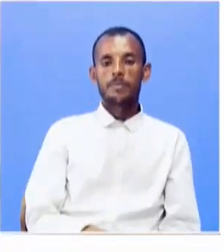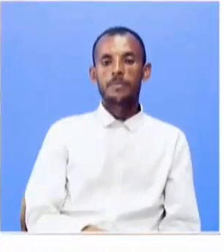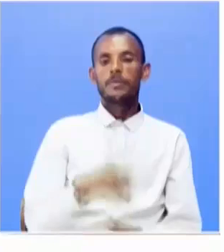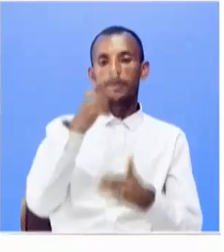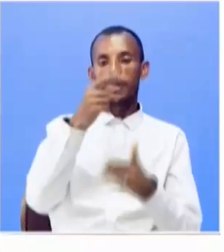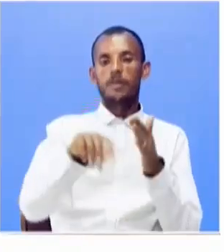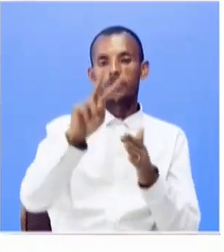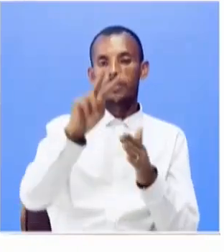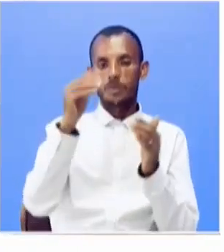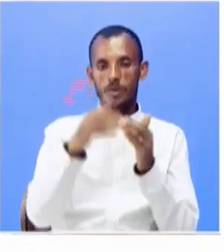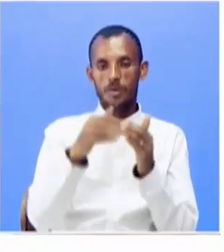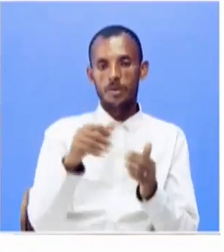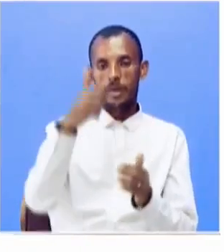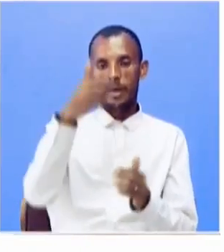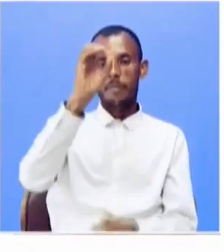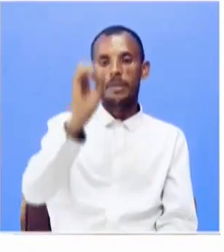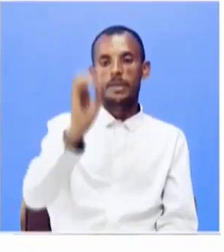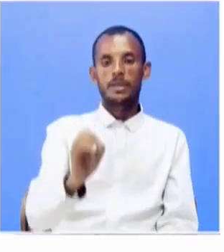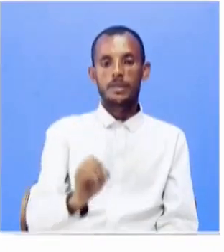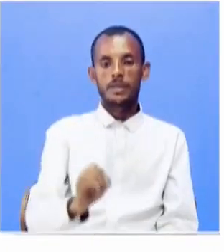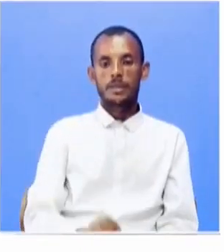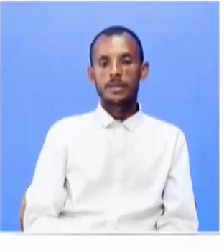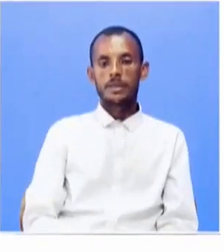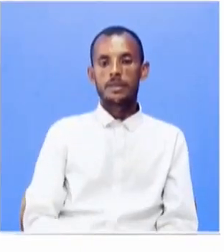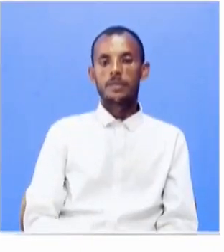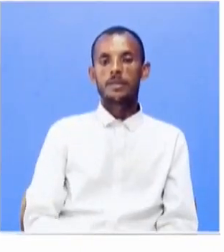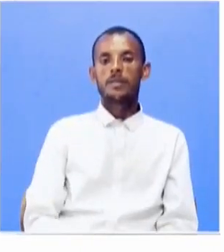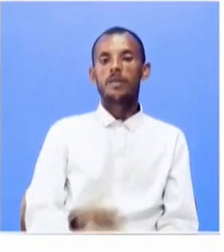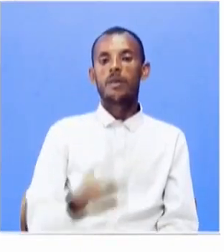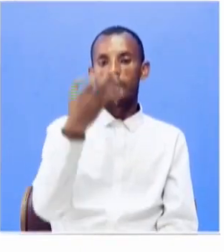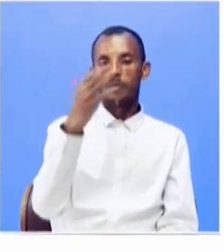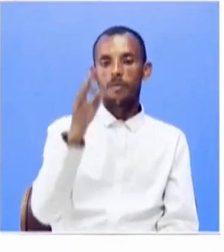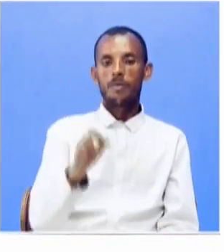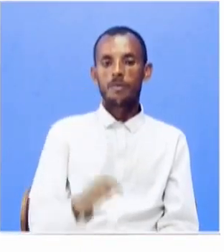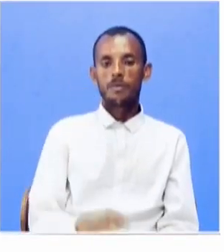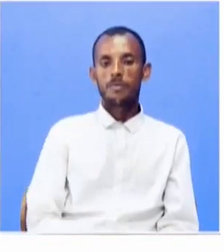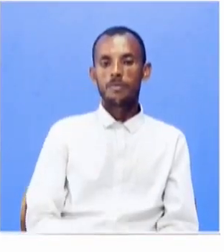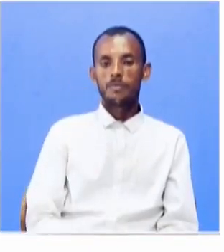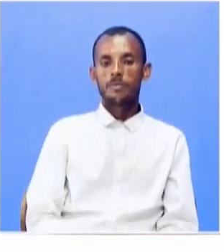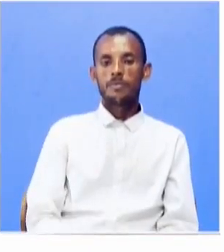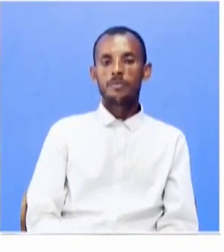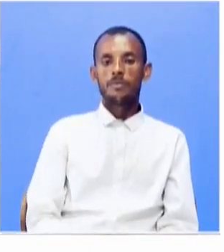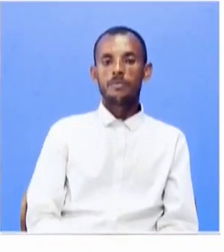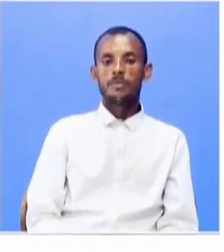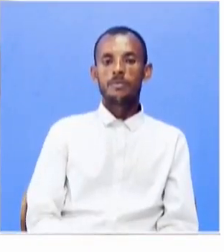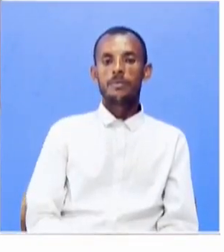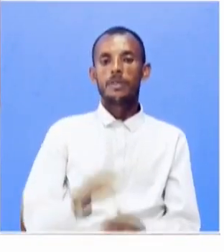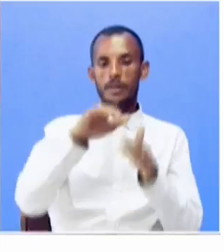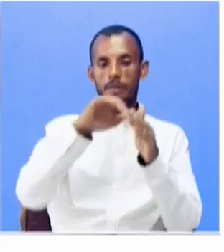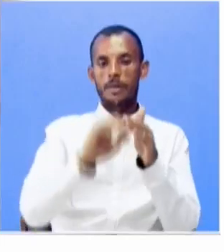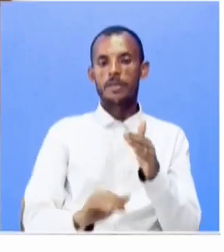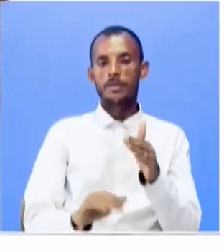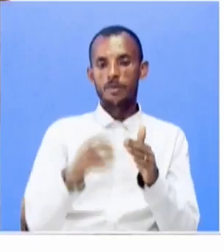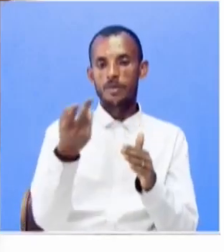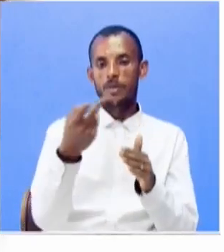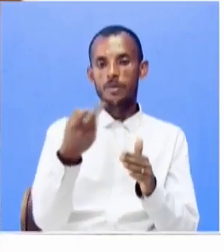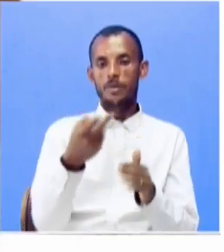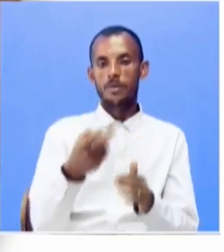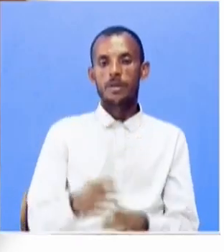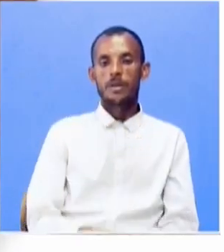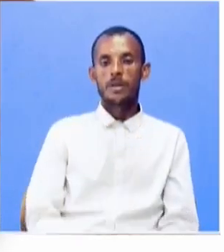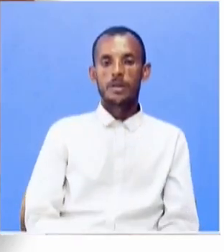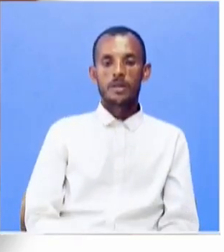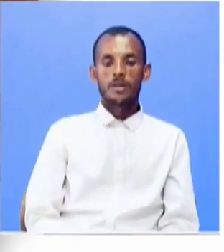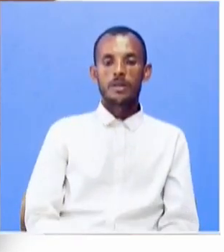be 10% of the difference of the two. Thus it